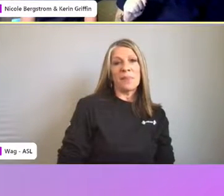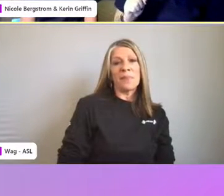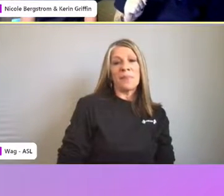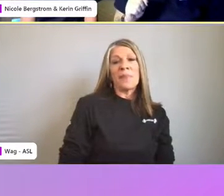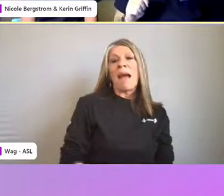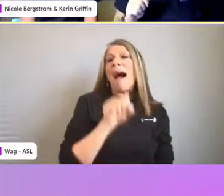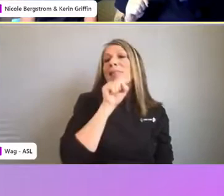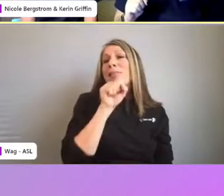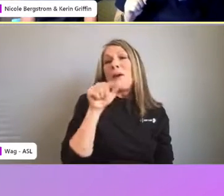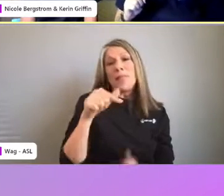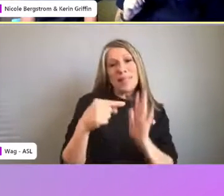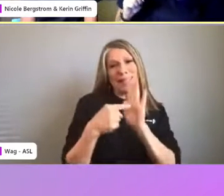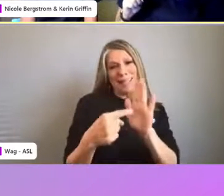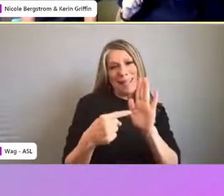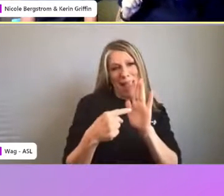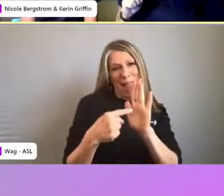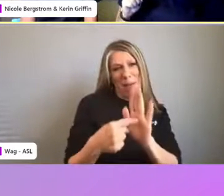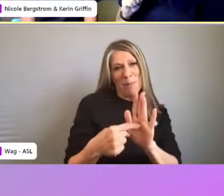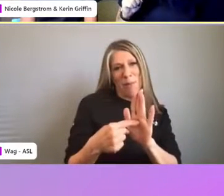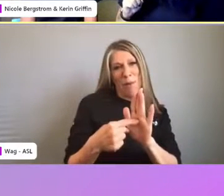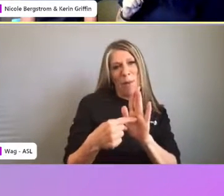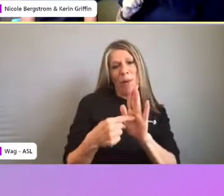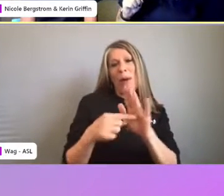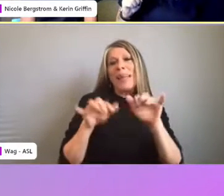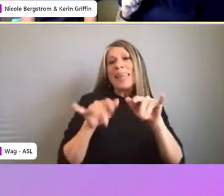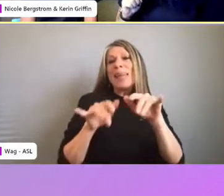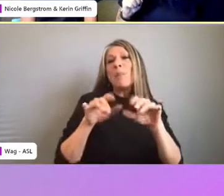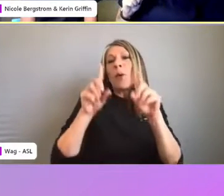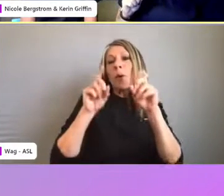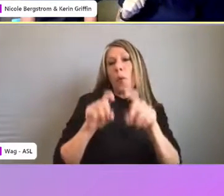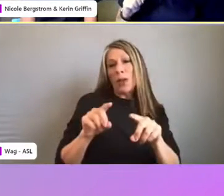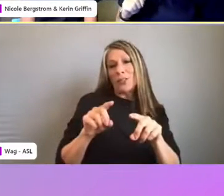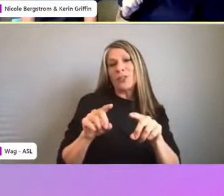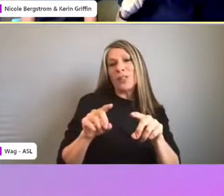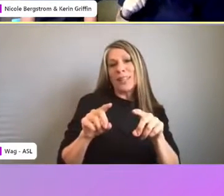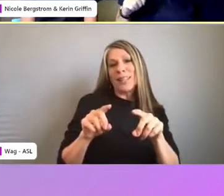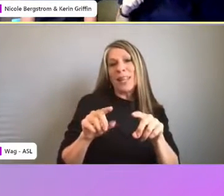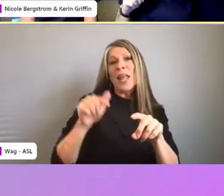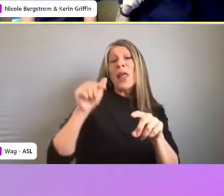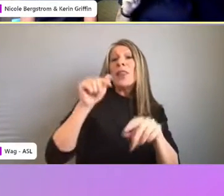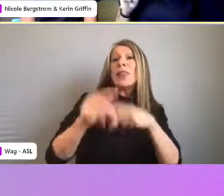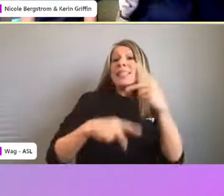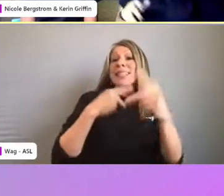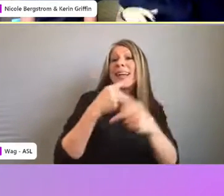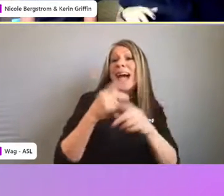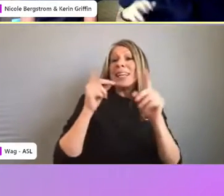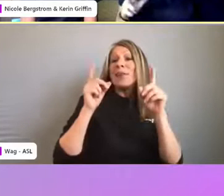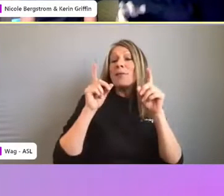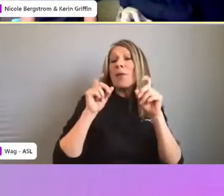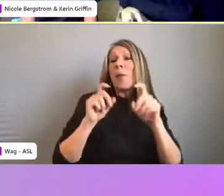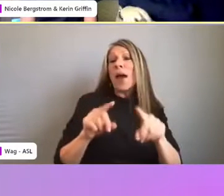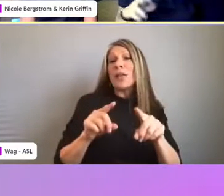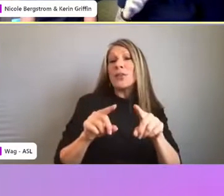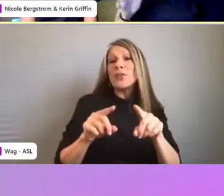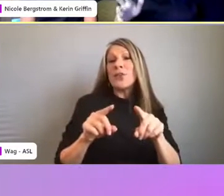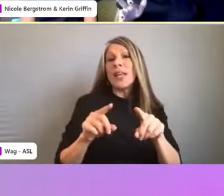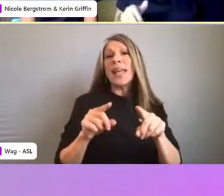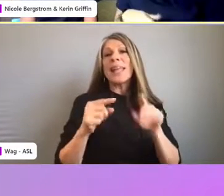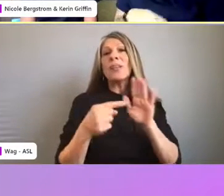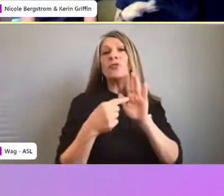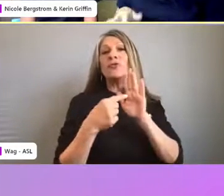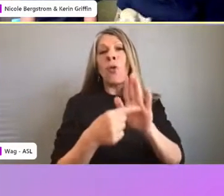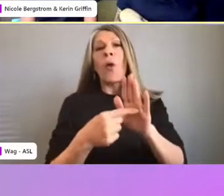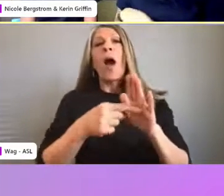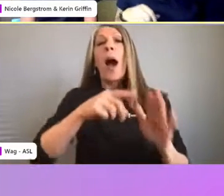I love this example of a keyboard question we provided. This type of question isn't highlighting a bug, a